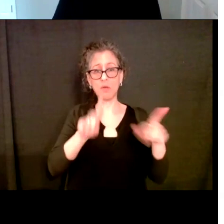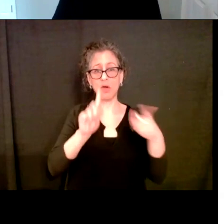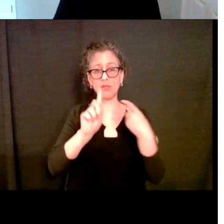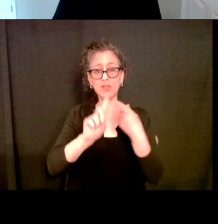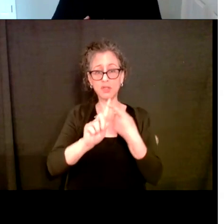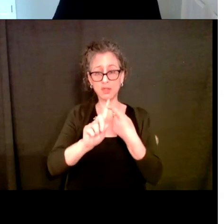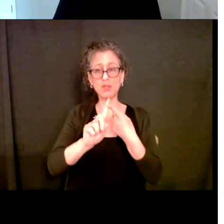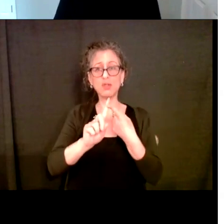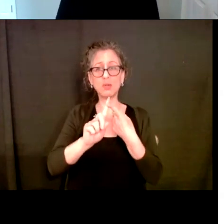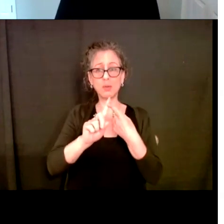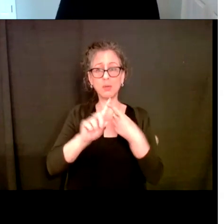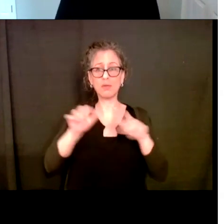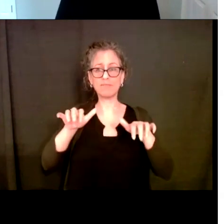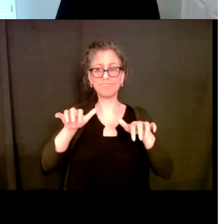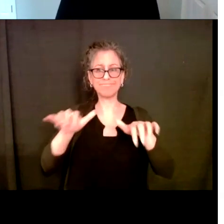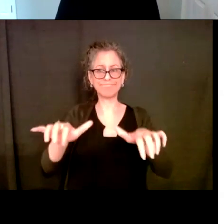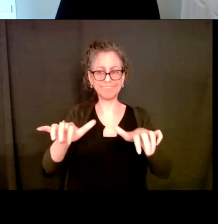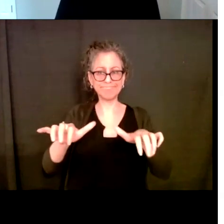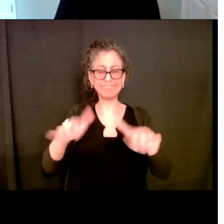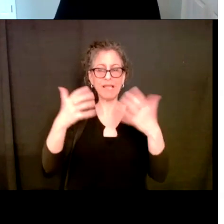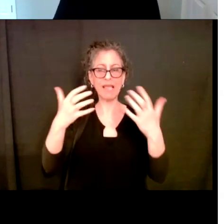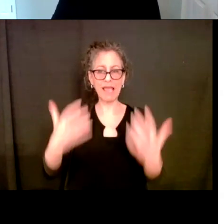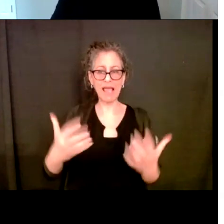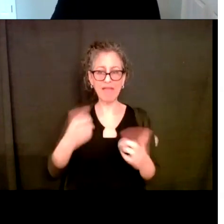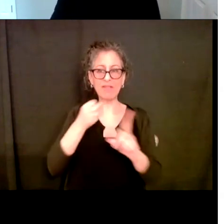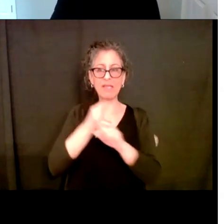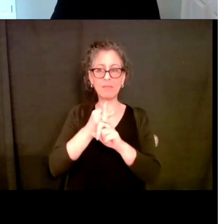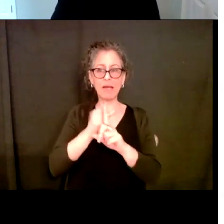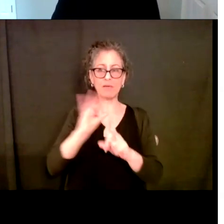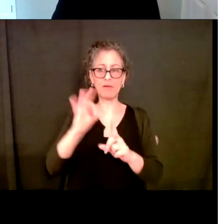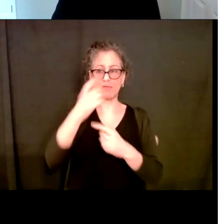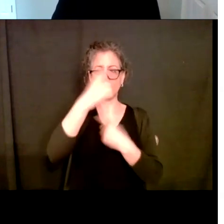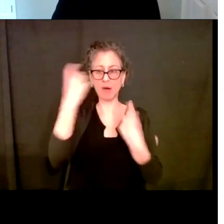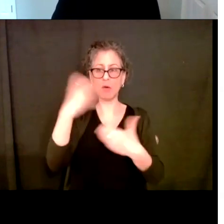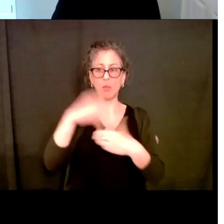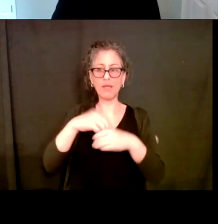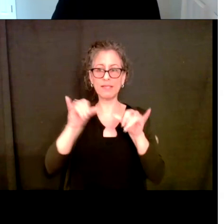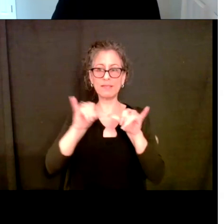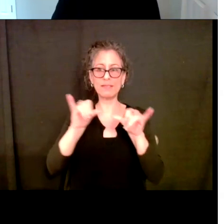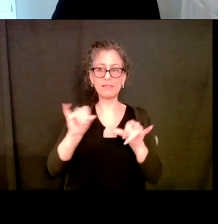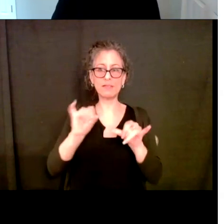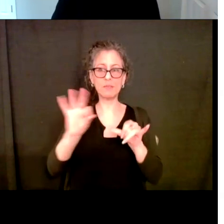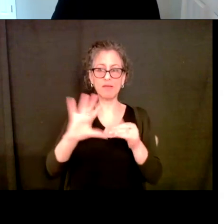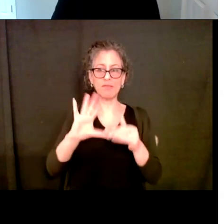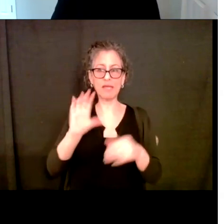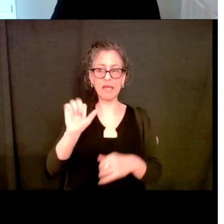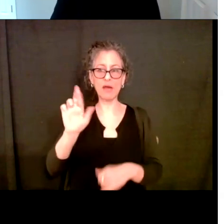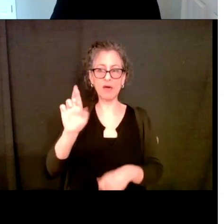the prevalence and impact of trauma in our systems of care.